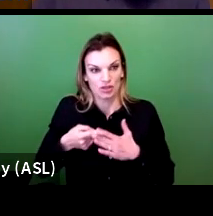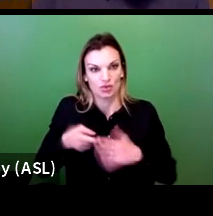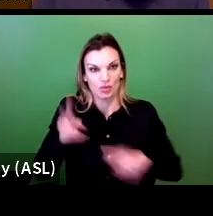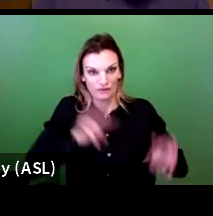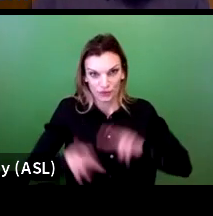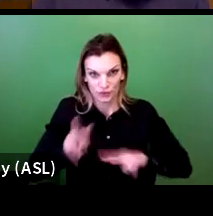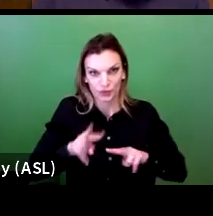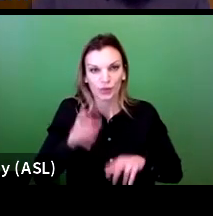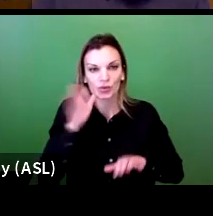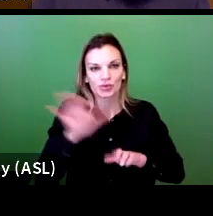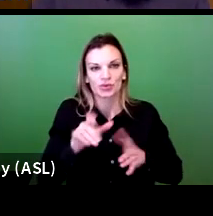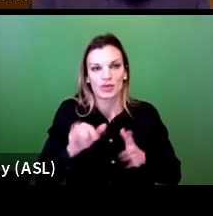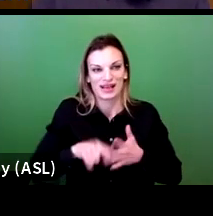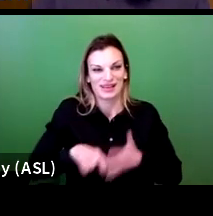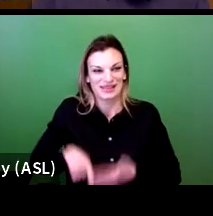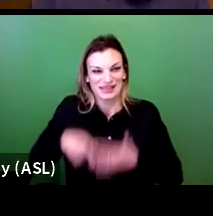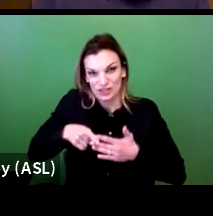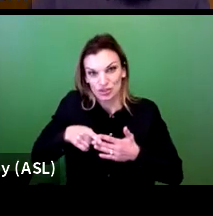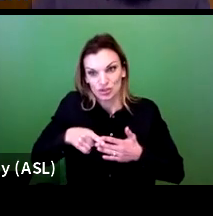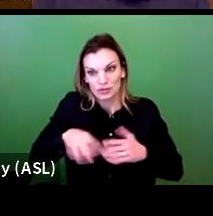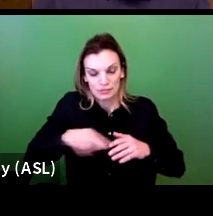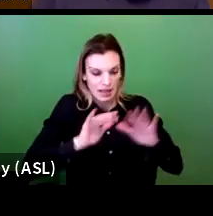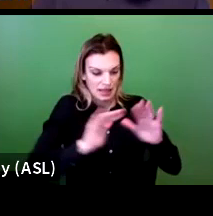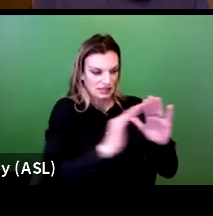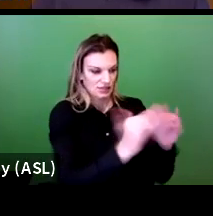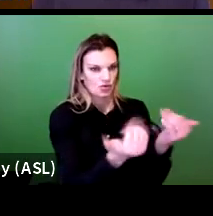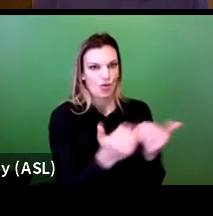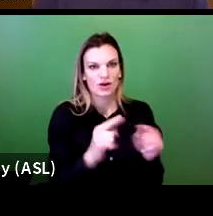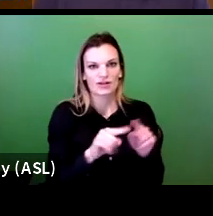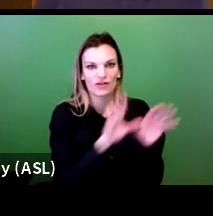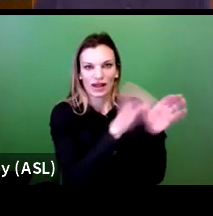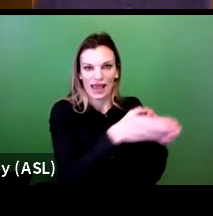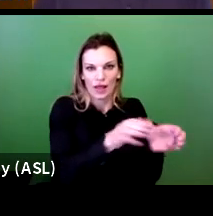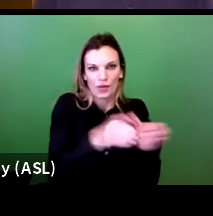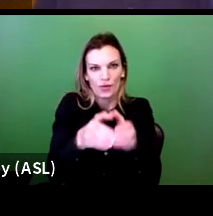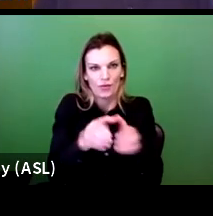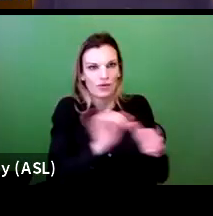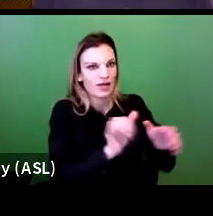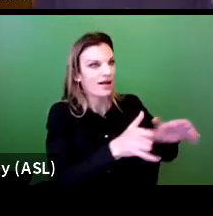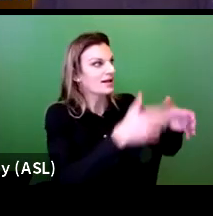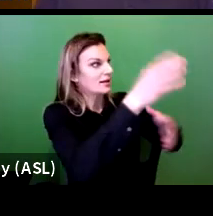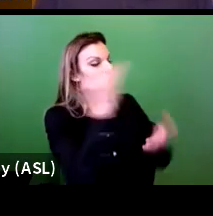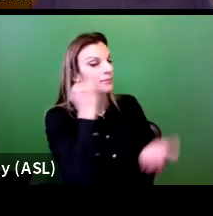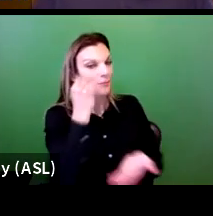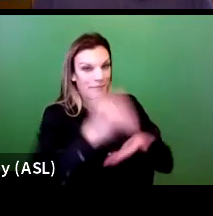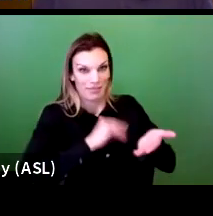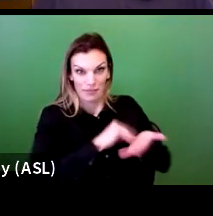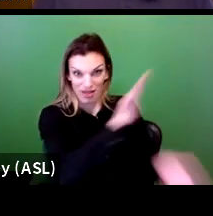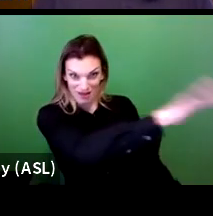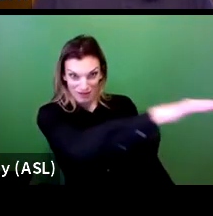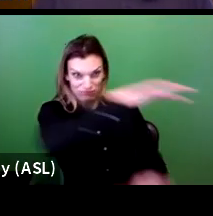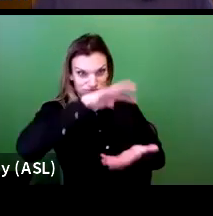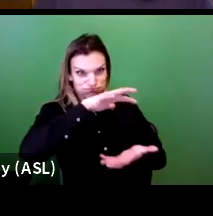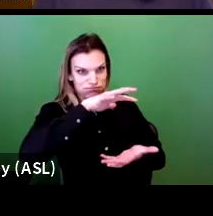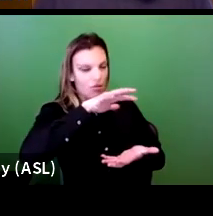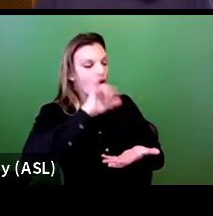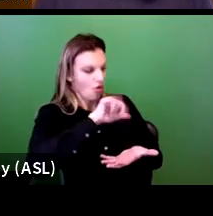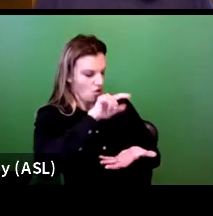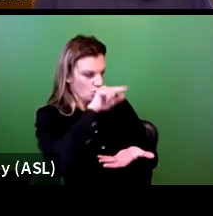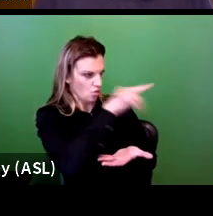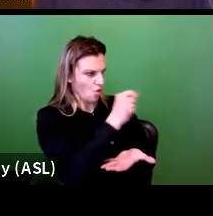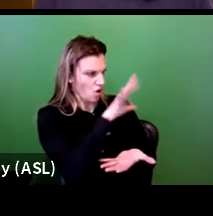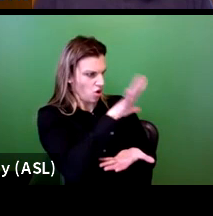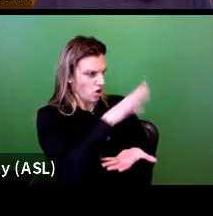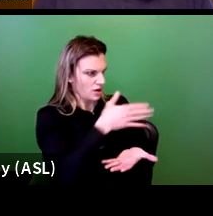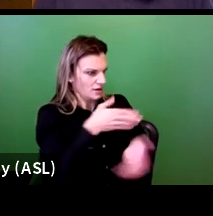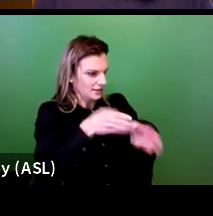doing an initial review to sort them into different, categories or buckets, if you will, to say, you received,